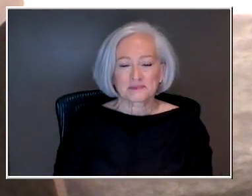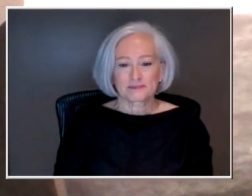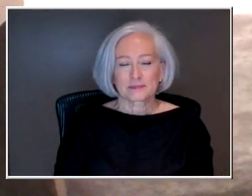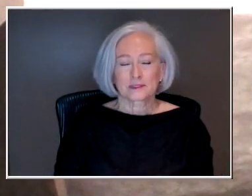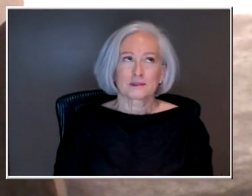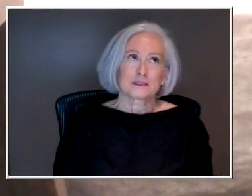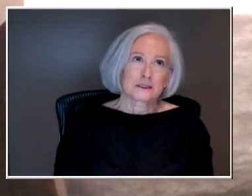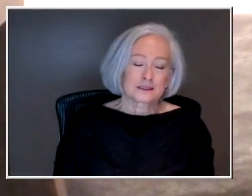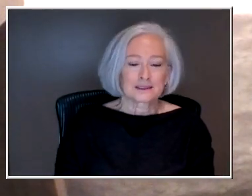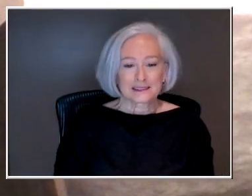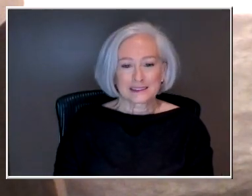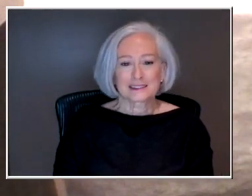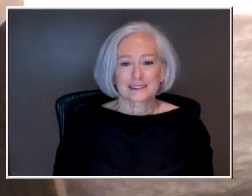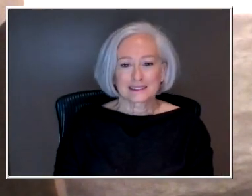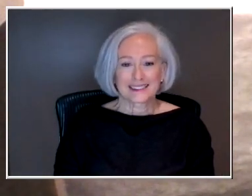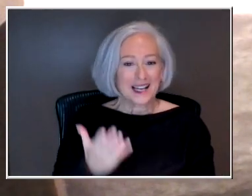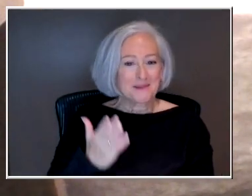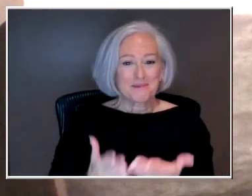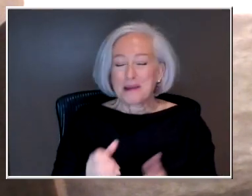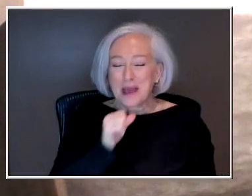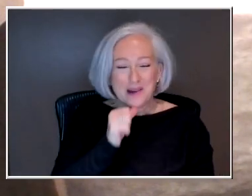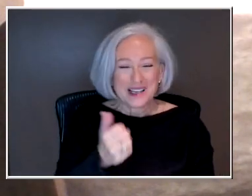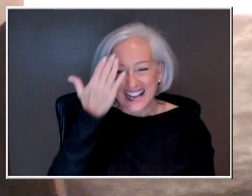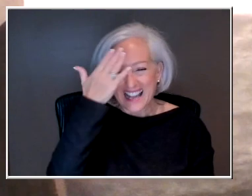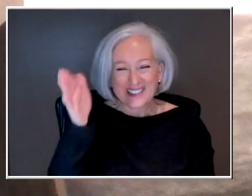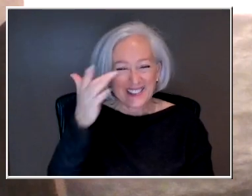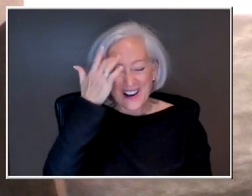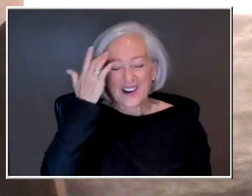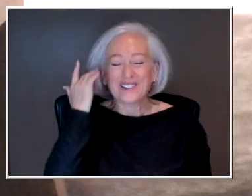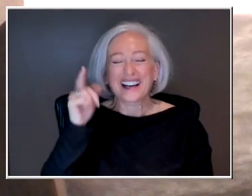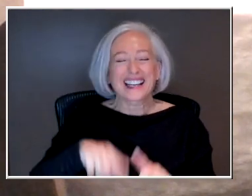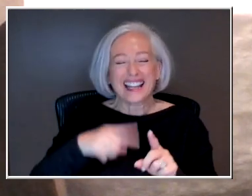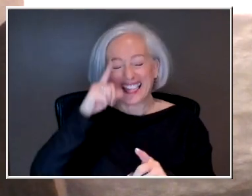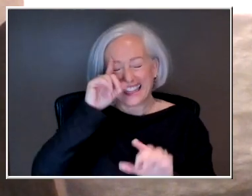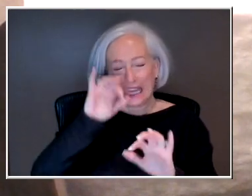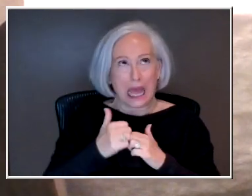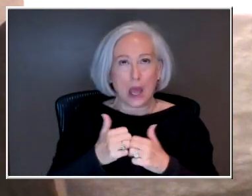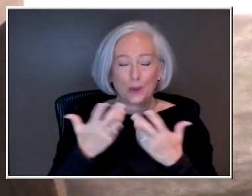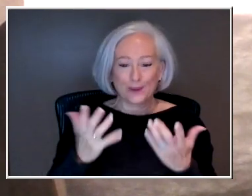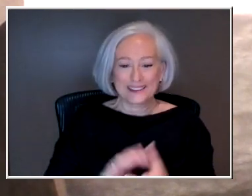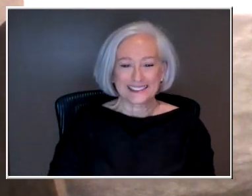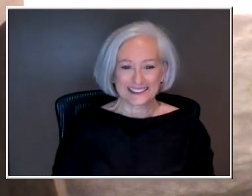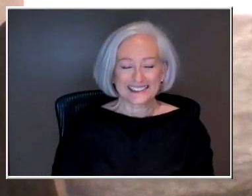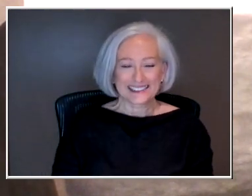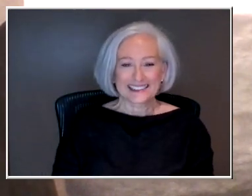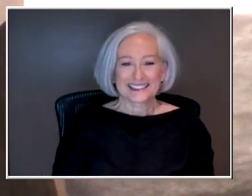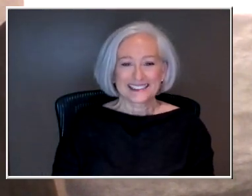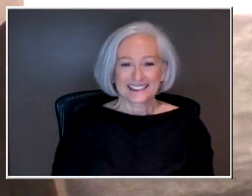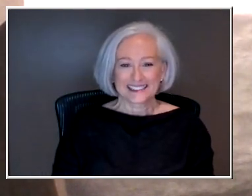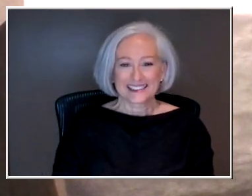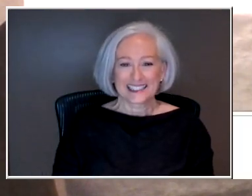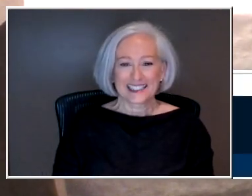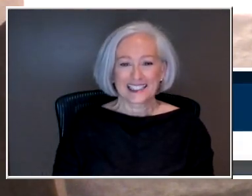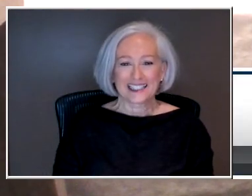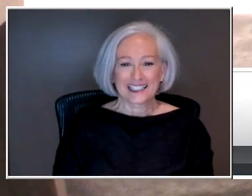Gosh, maybe I wasn't able to do that if I can't think of how I did it. I think in the front of my mind at